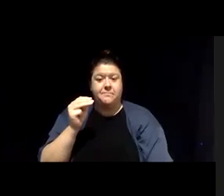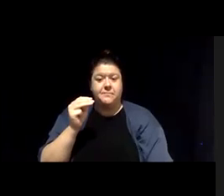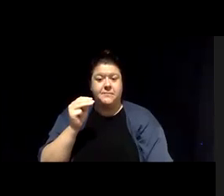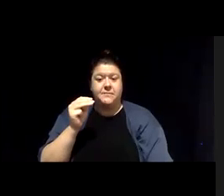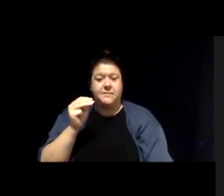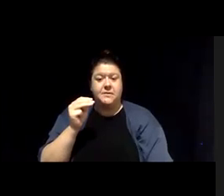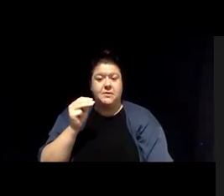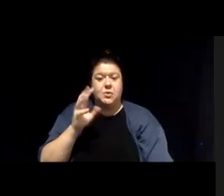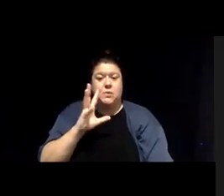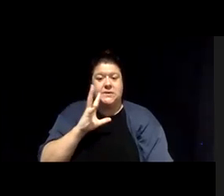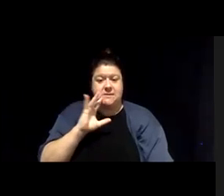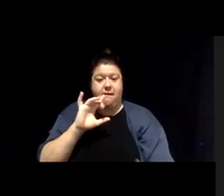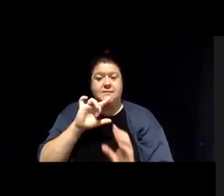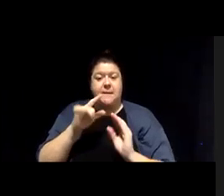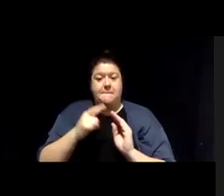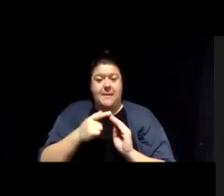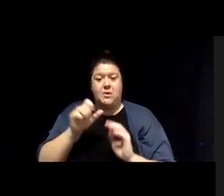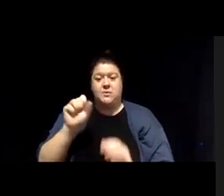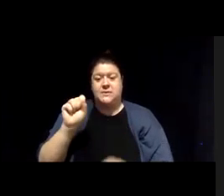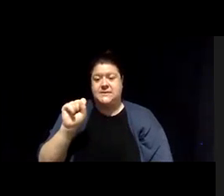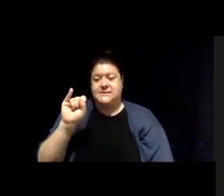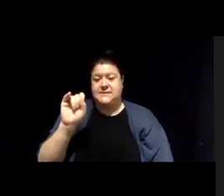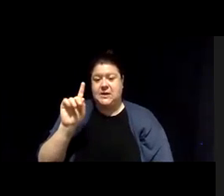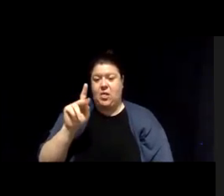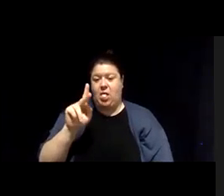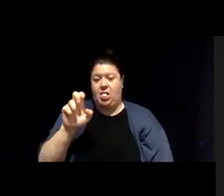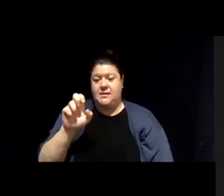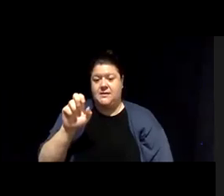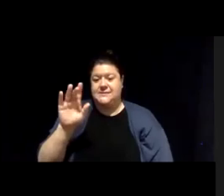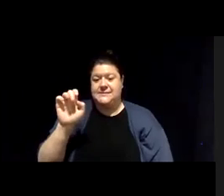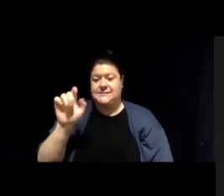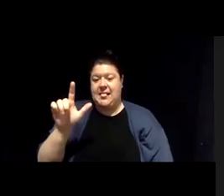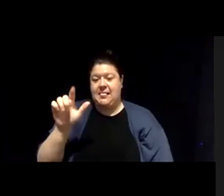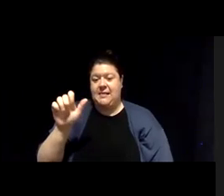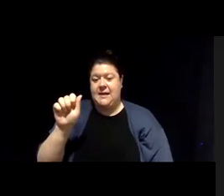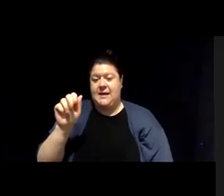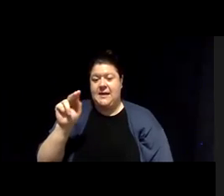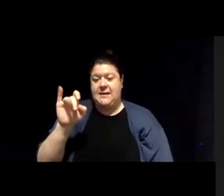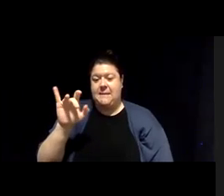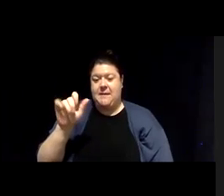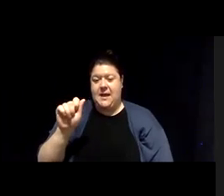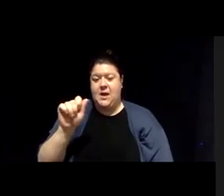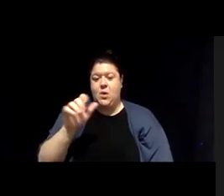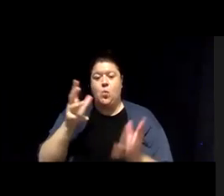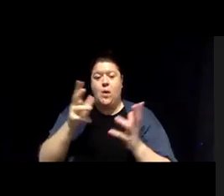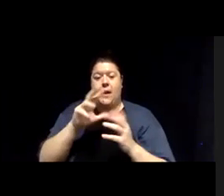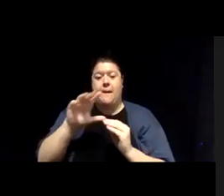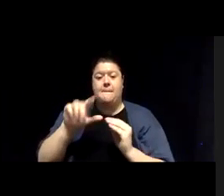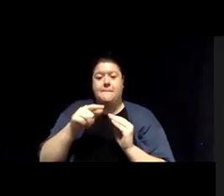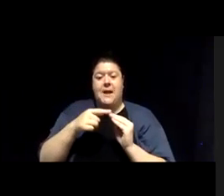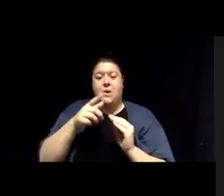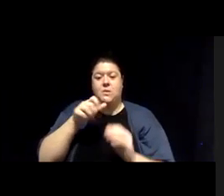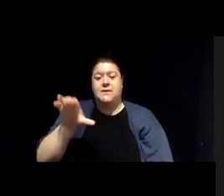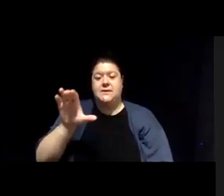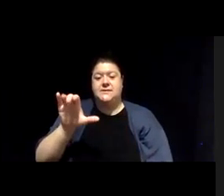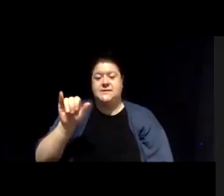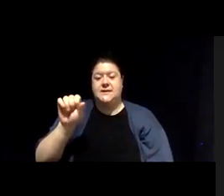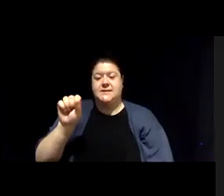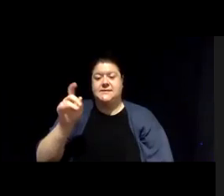we talked about sickle cell anemia. What about cystic fibrosis? It's another genetic disease. Okay,